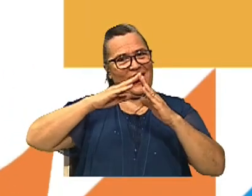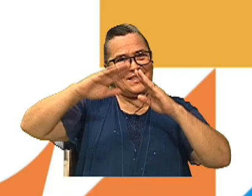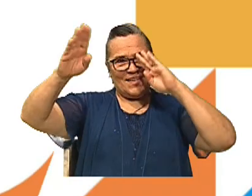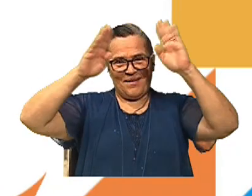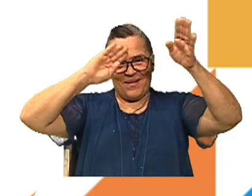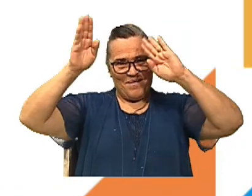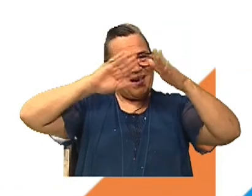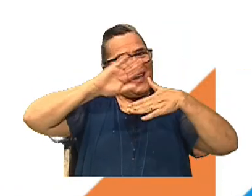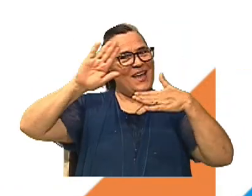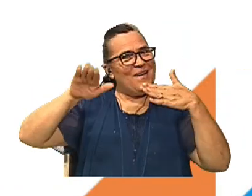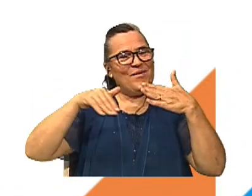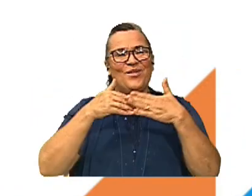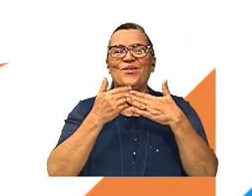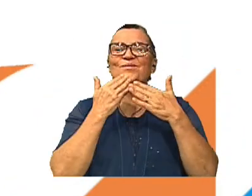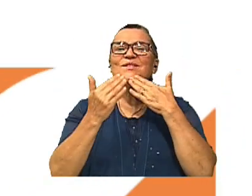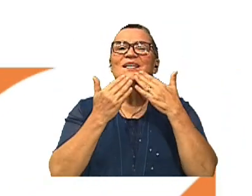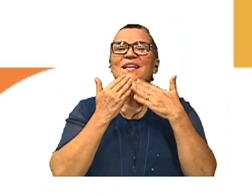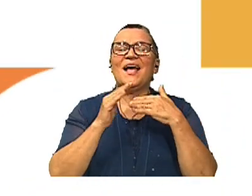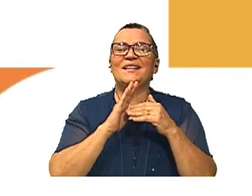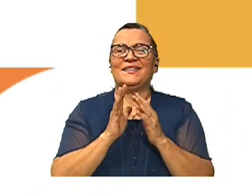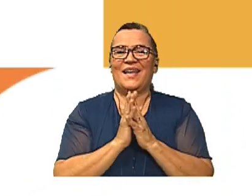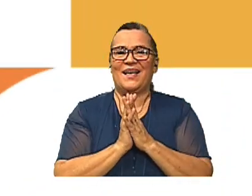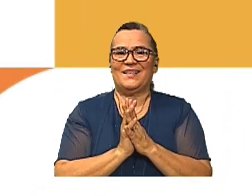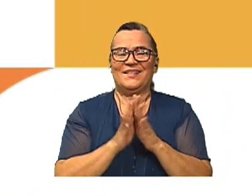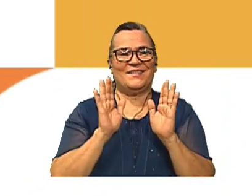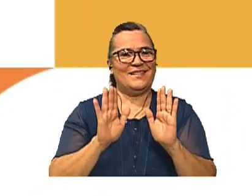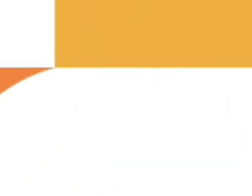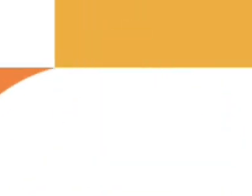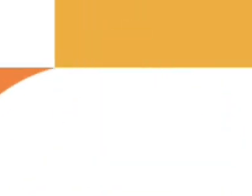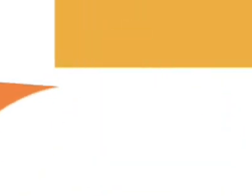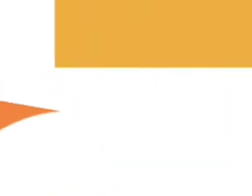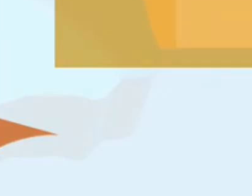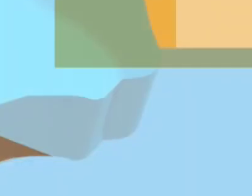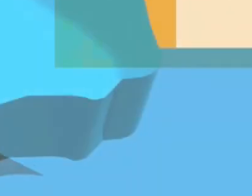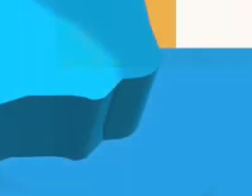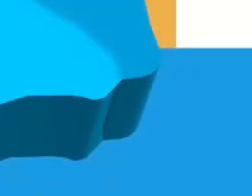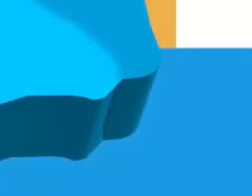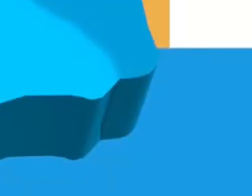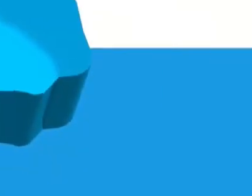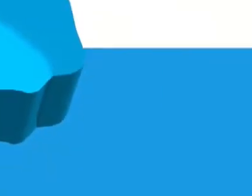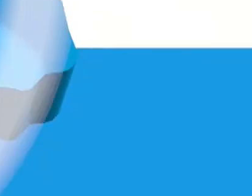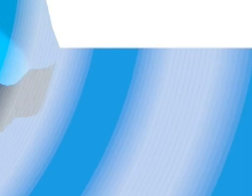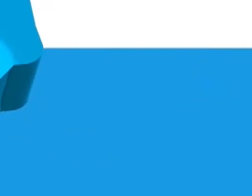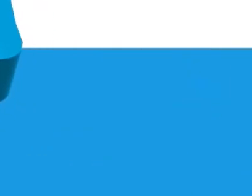Thank you for everything. Great.